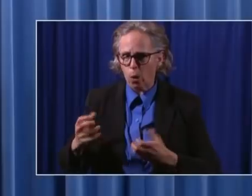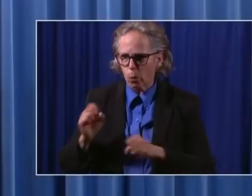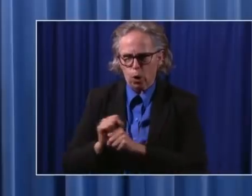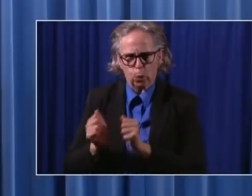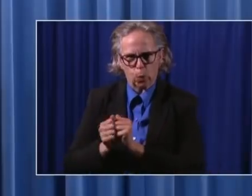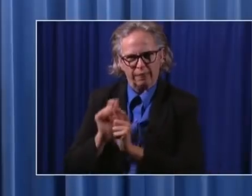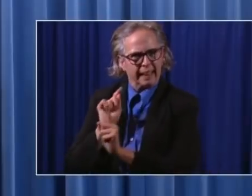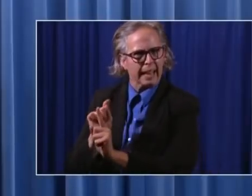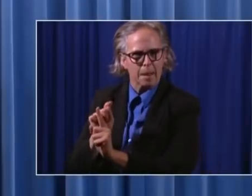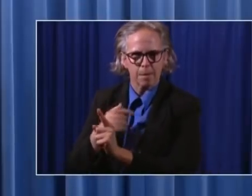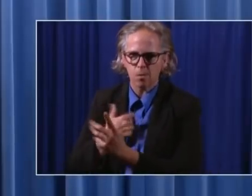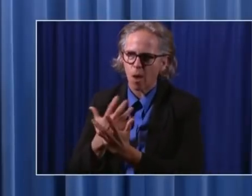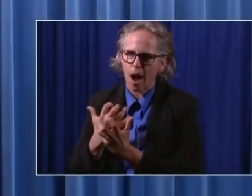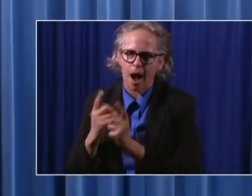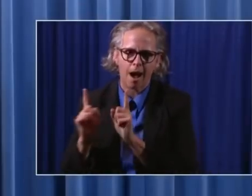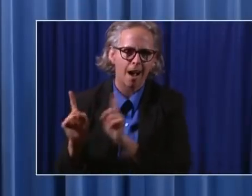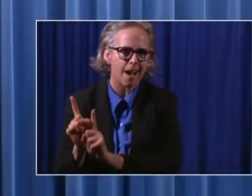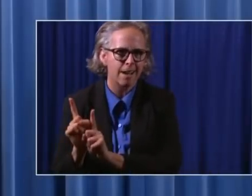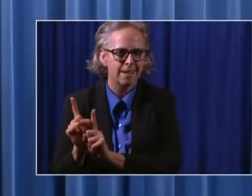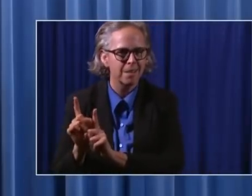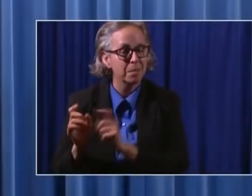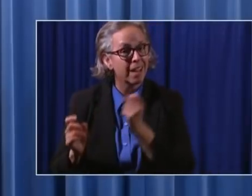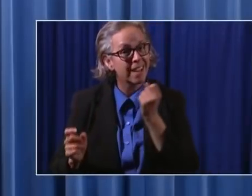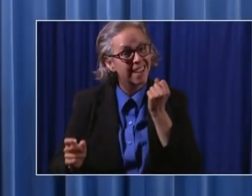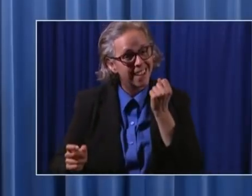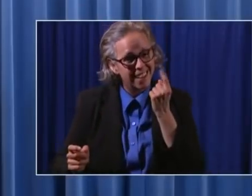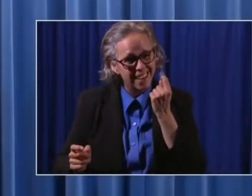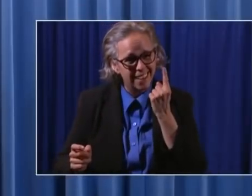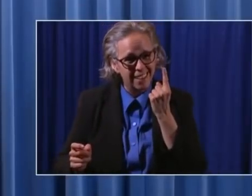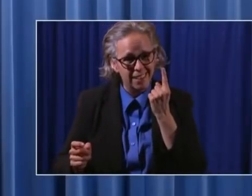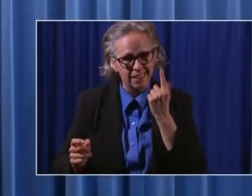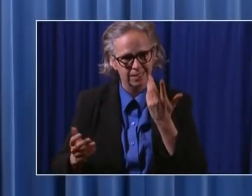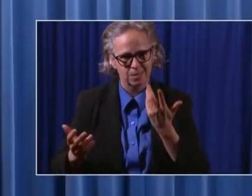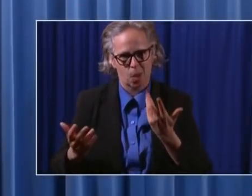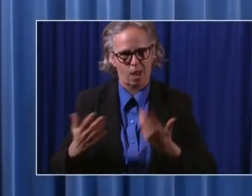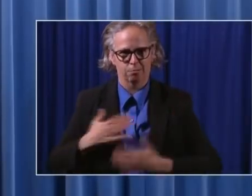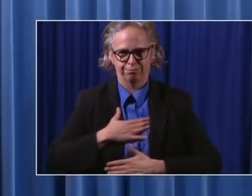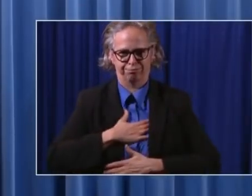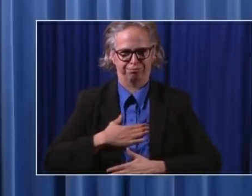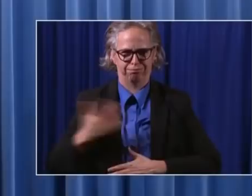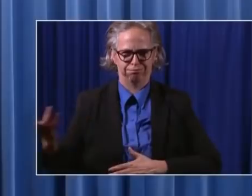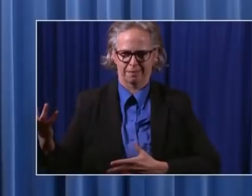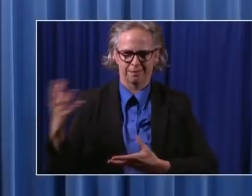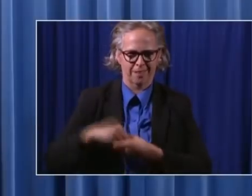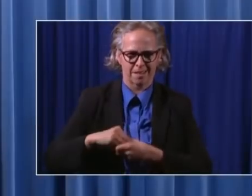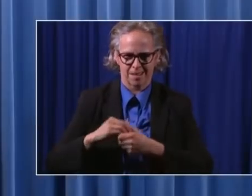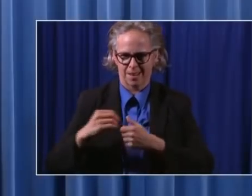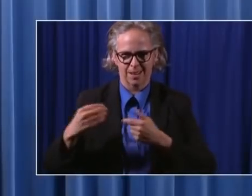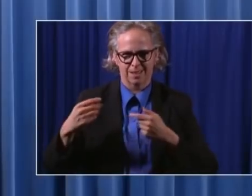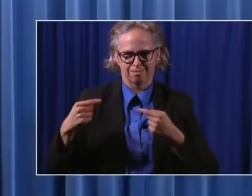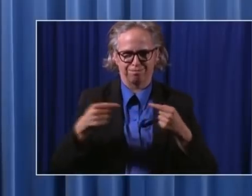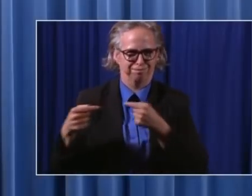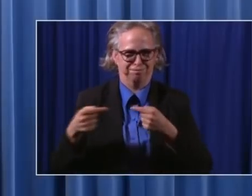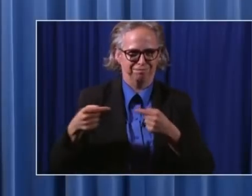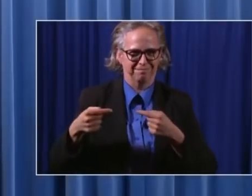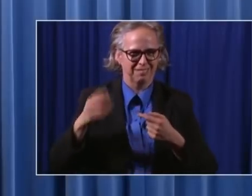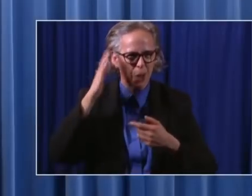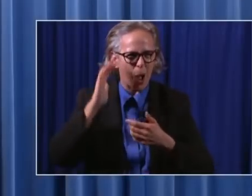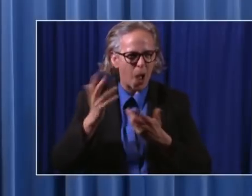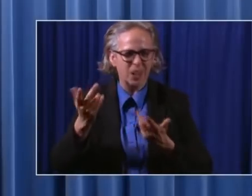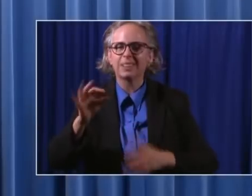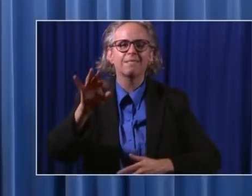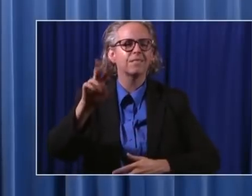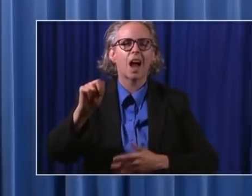also just to be almost as much fun to be trying a case against him. He was a fun guy.